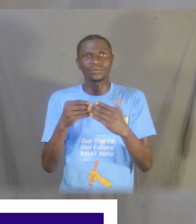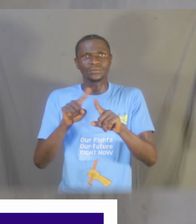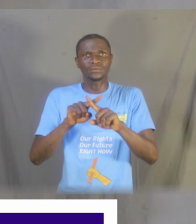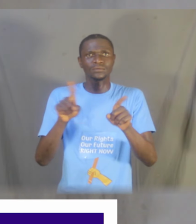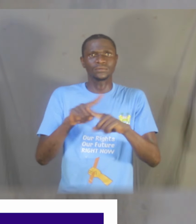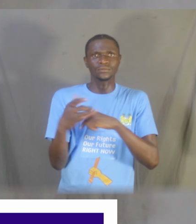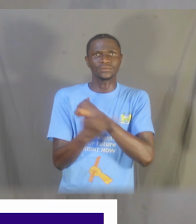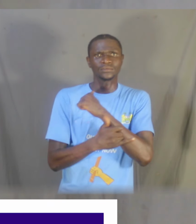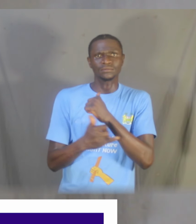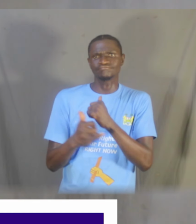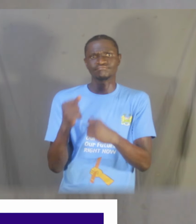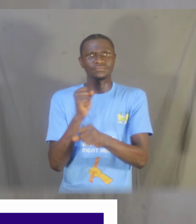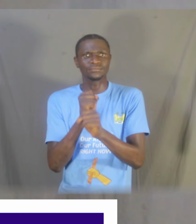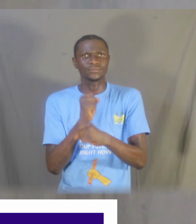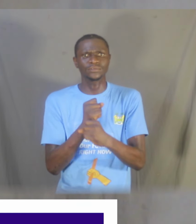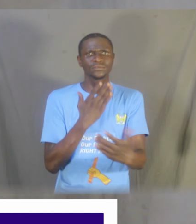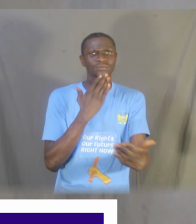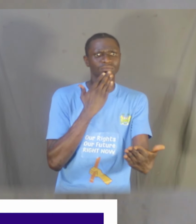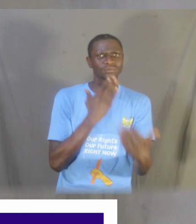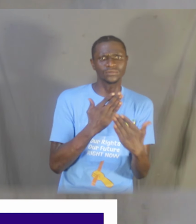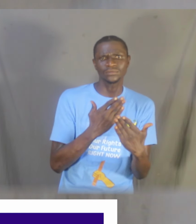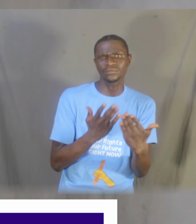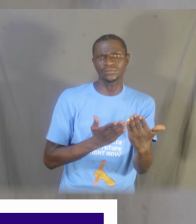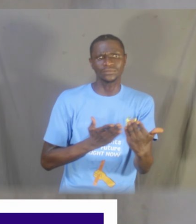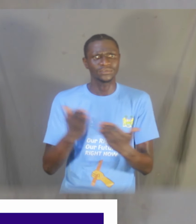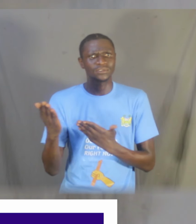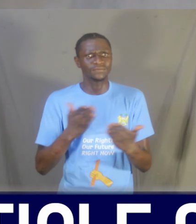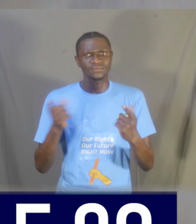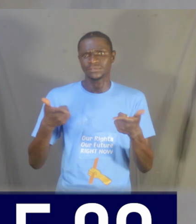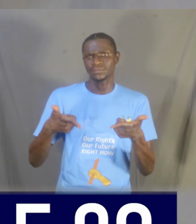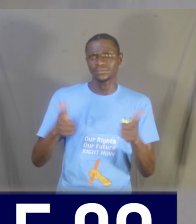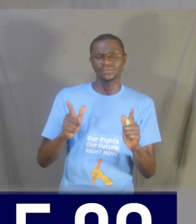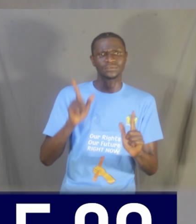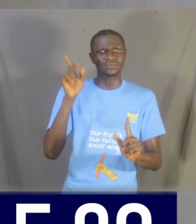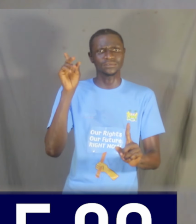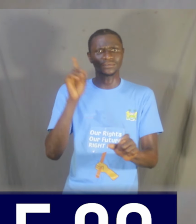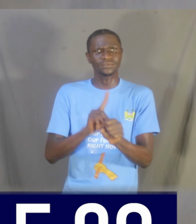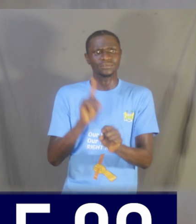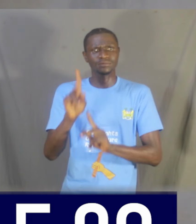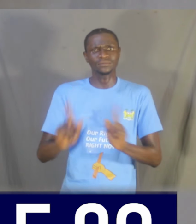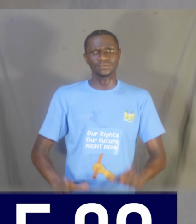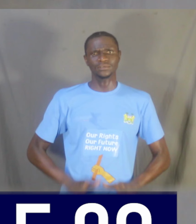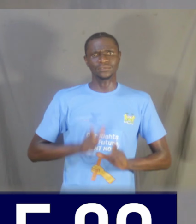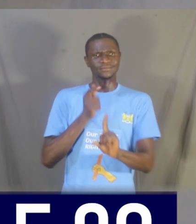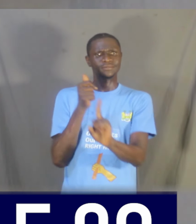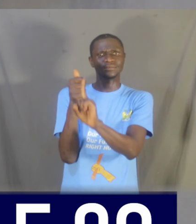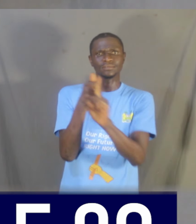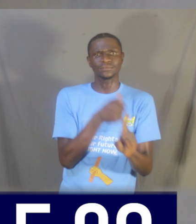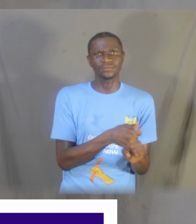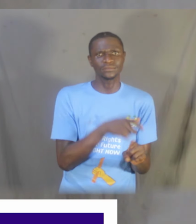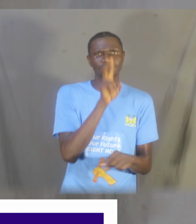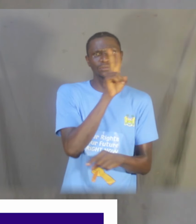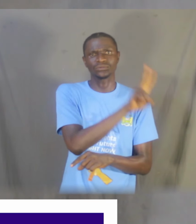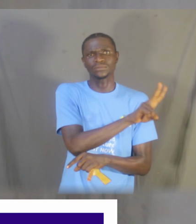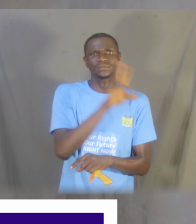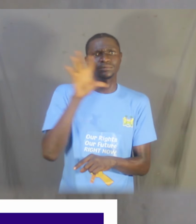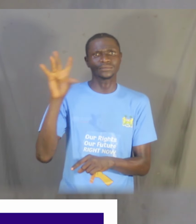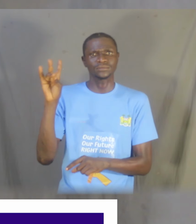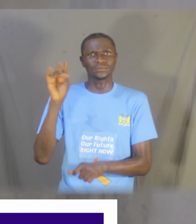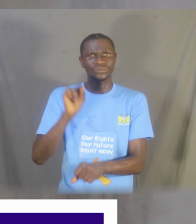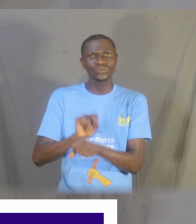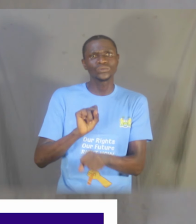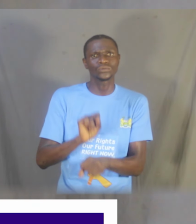and participation in public life of persons with disabilities. Article 30. Participation in cultural rights. Affirms the right